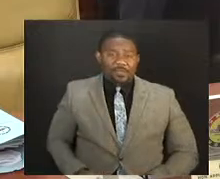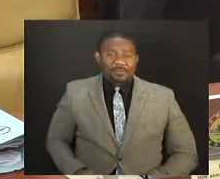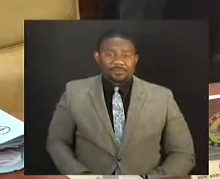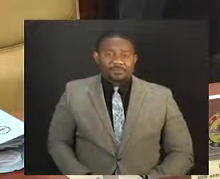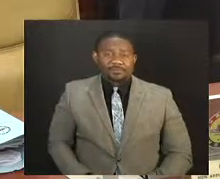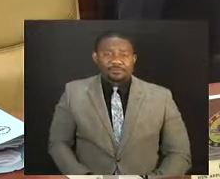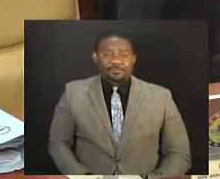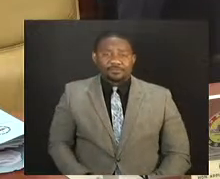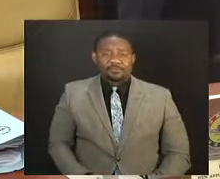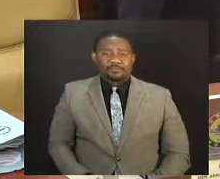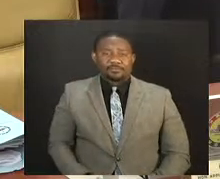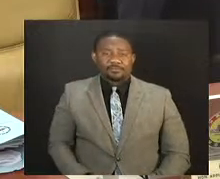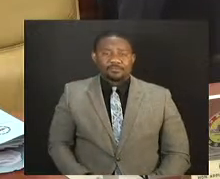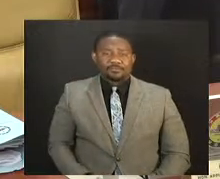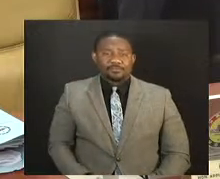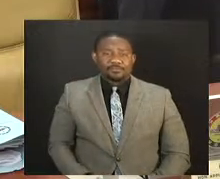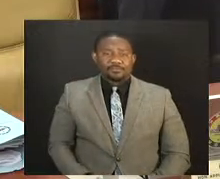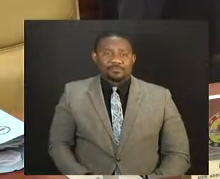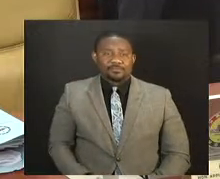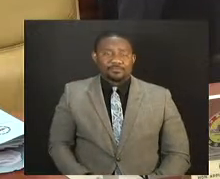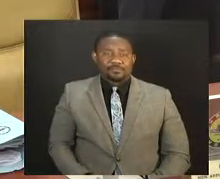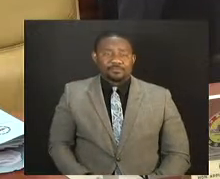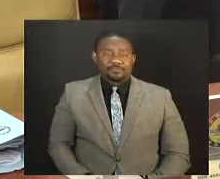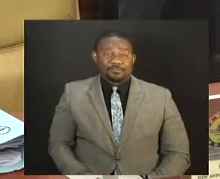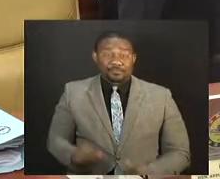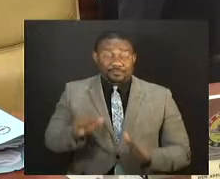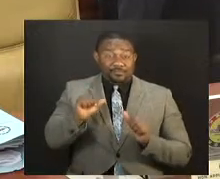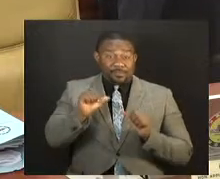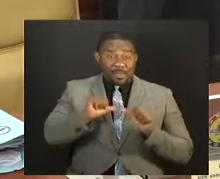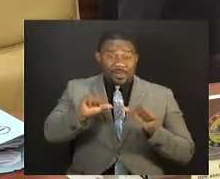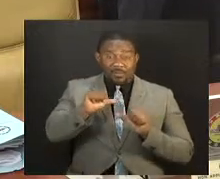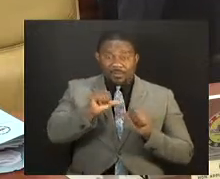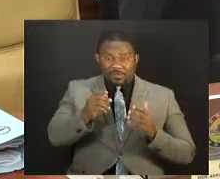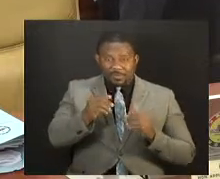is about procedure.